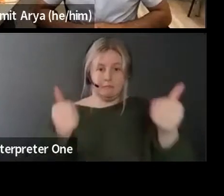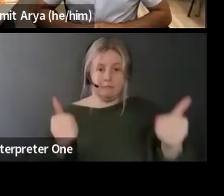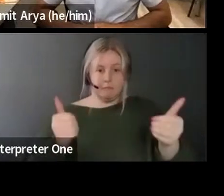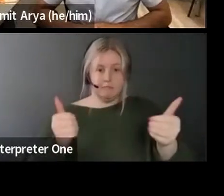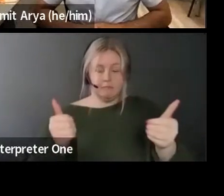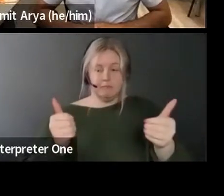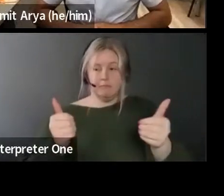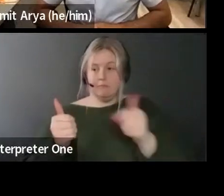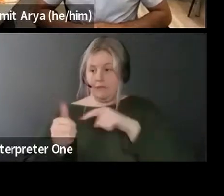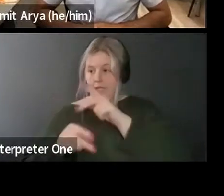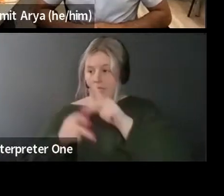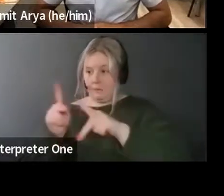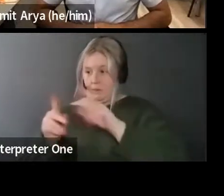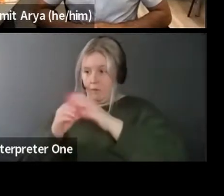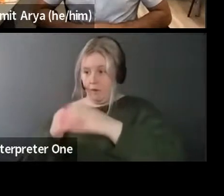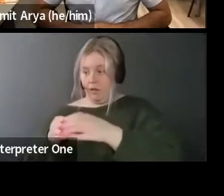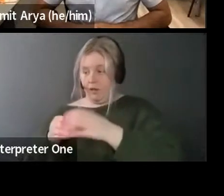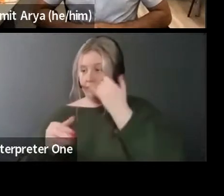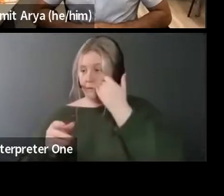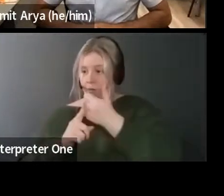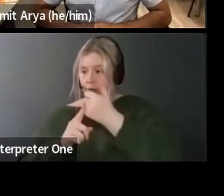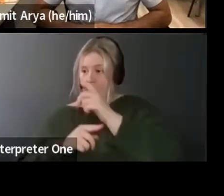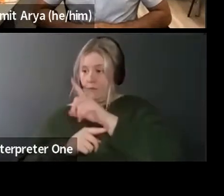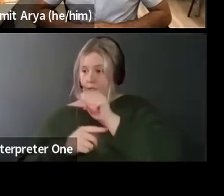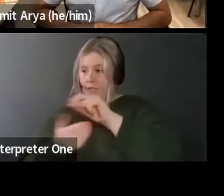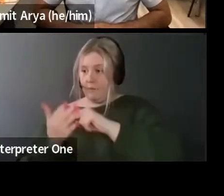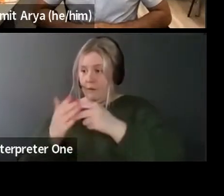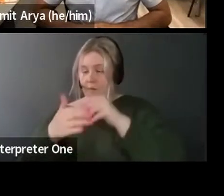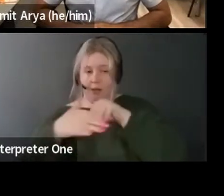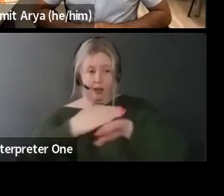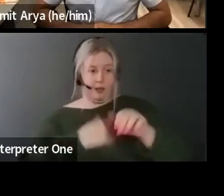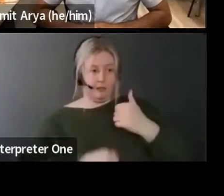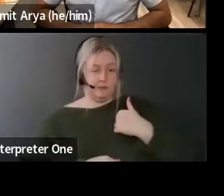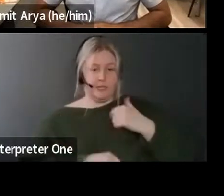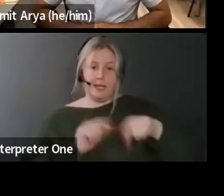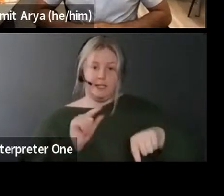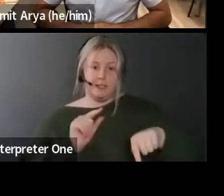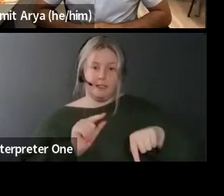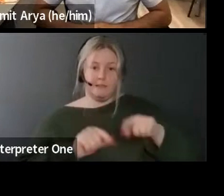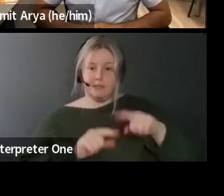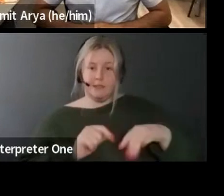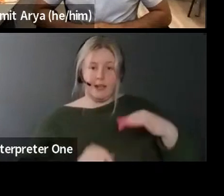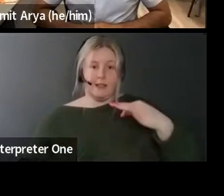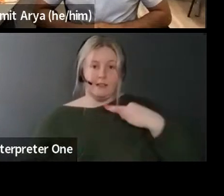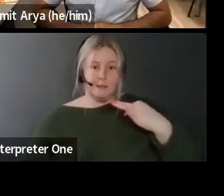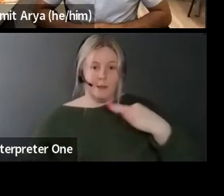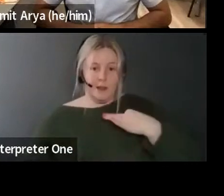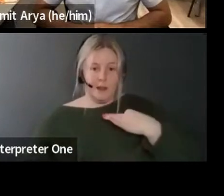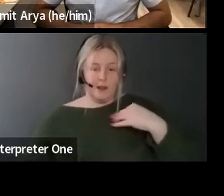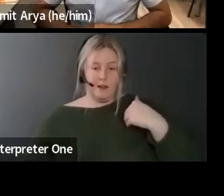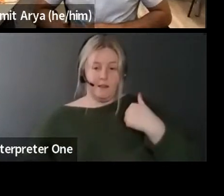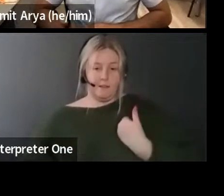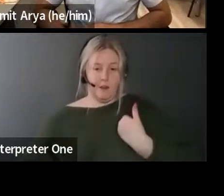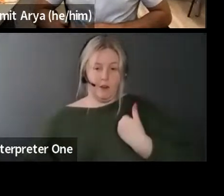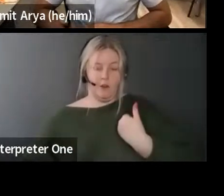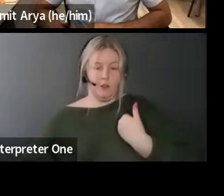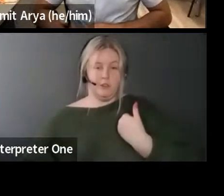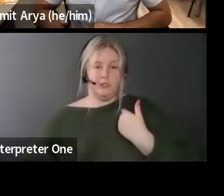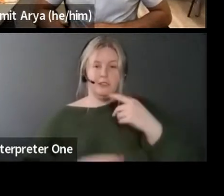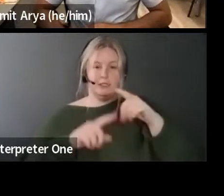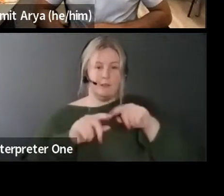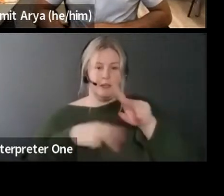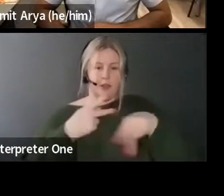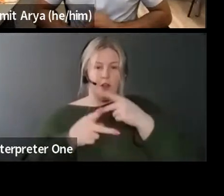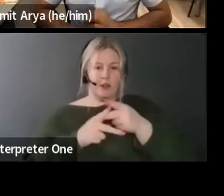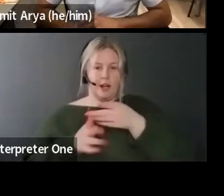so-called Canada. If you are disabled, you can't apply, because through certain like streams of immigration,